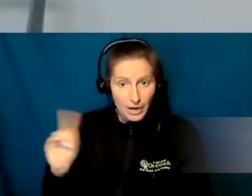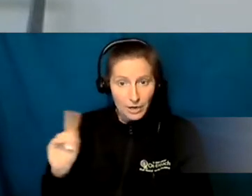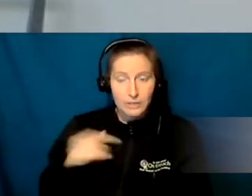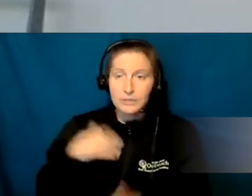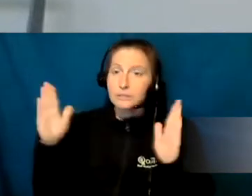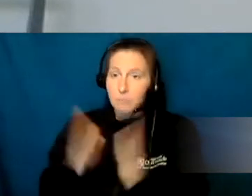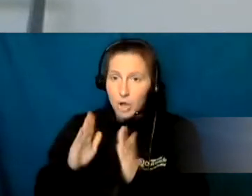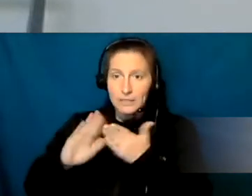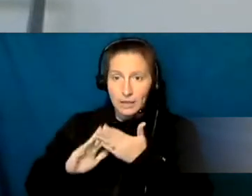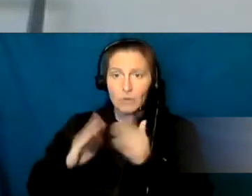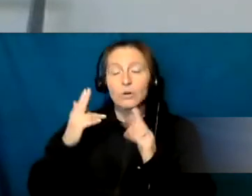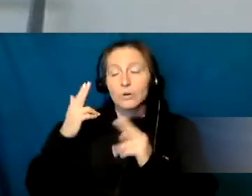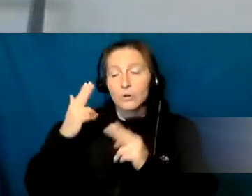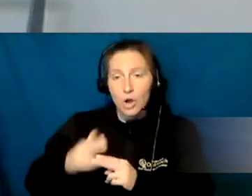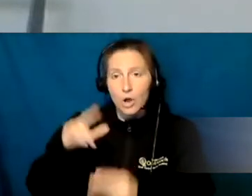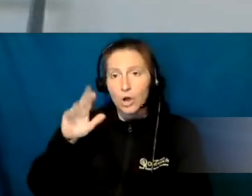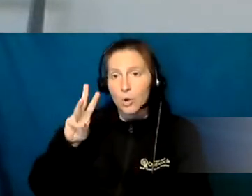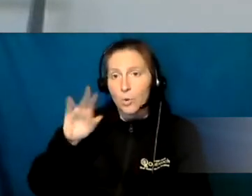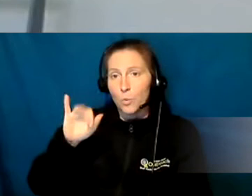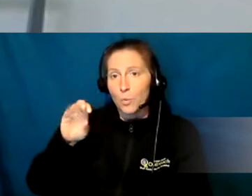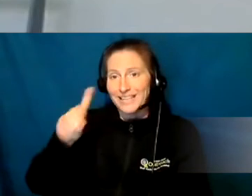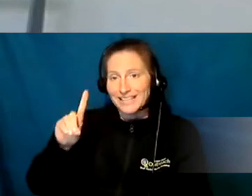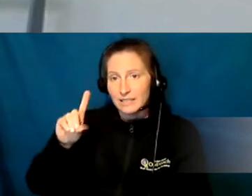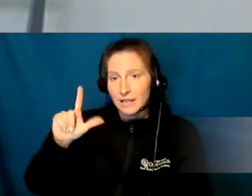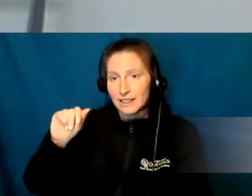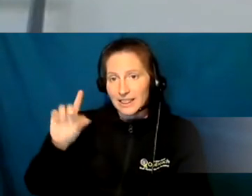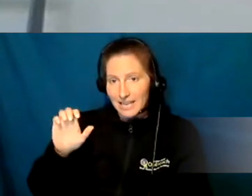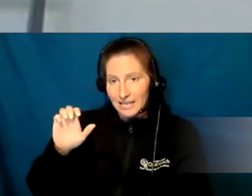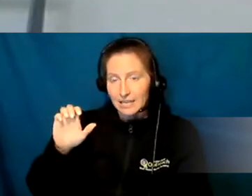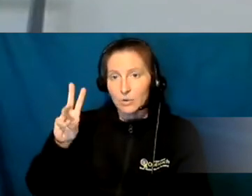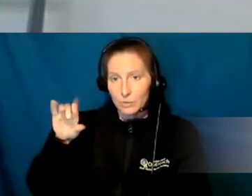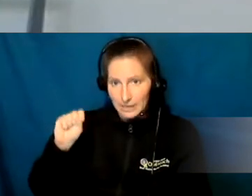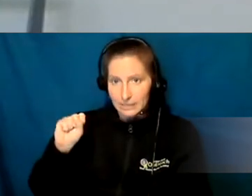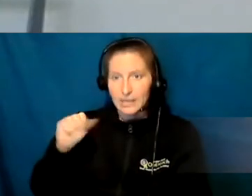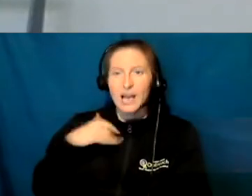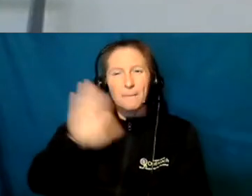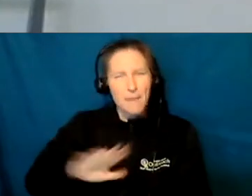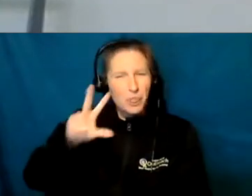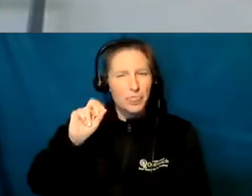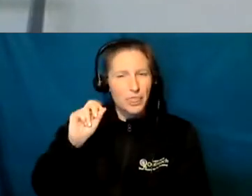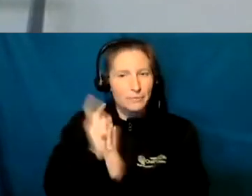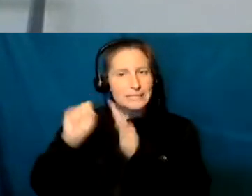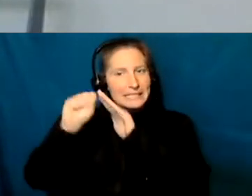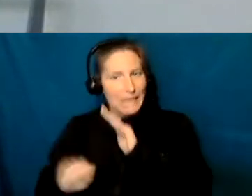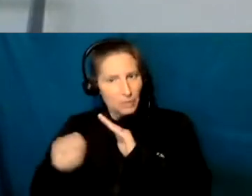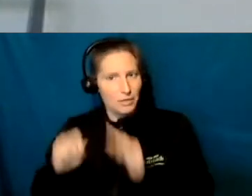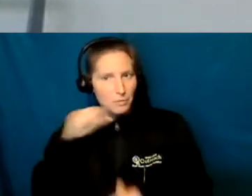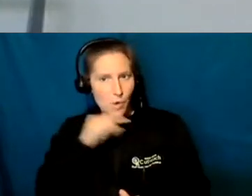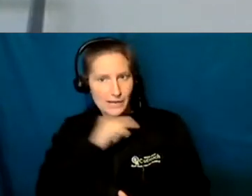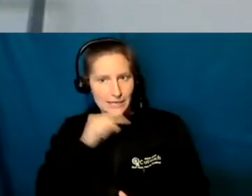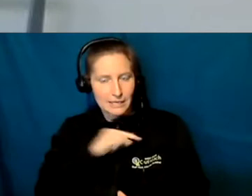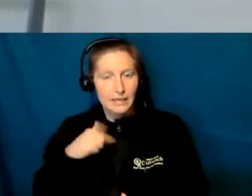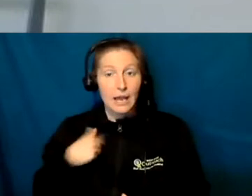town called Wind Lake, Wisconsin, which is about 30 minutes south of Milwaukee. So I went to high